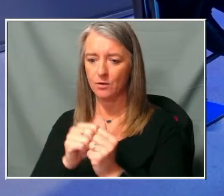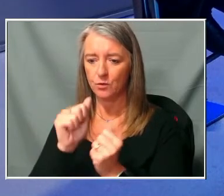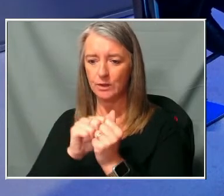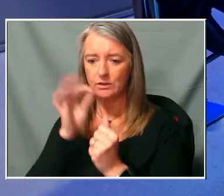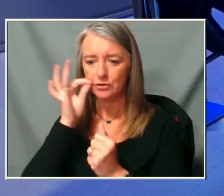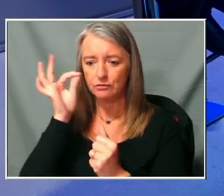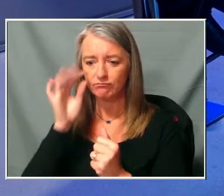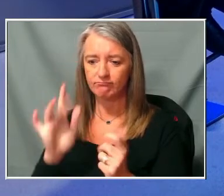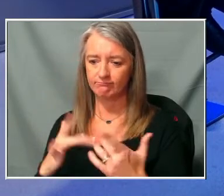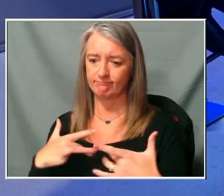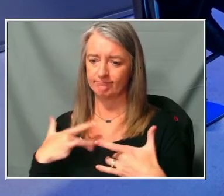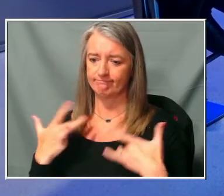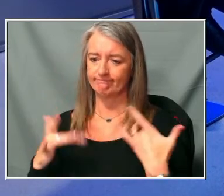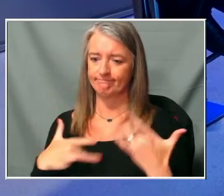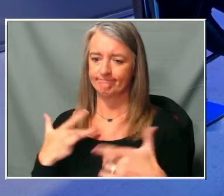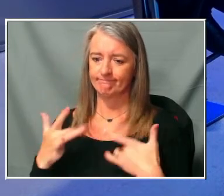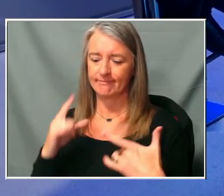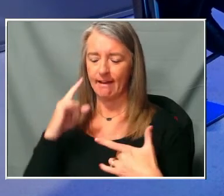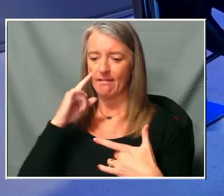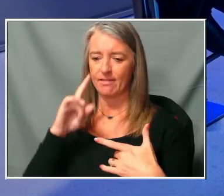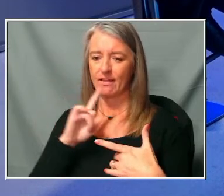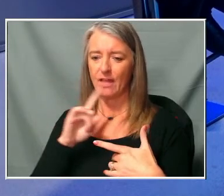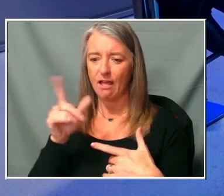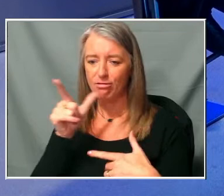that I just thought it was lunch.